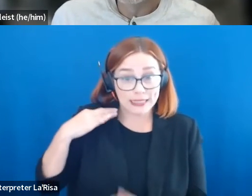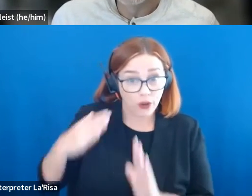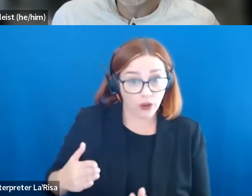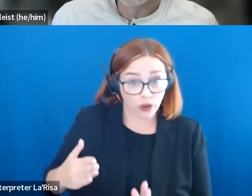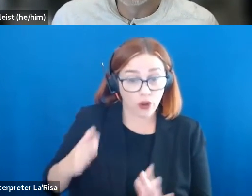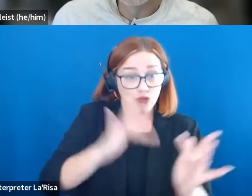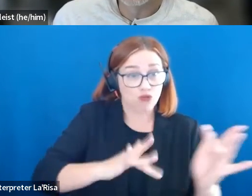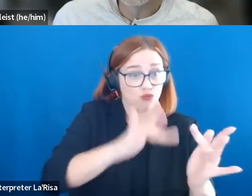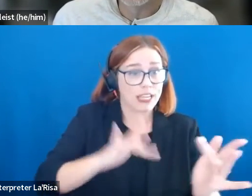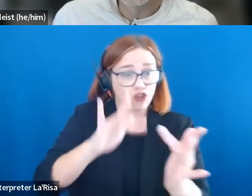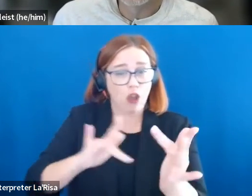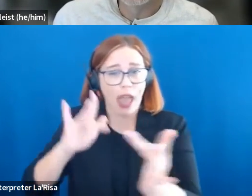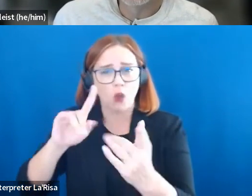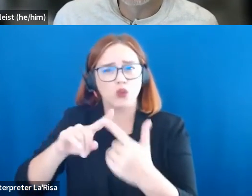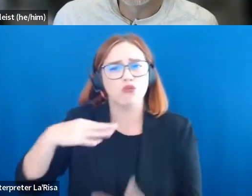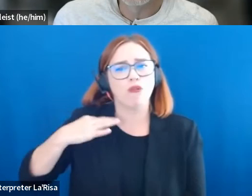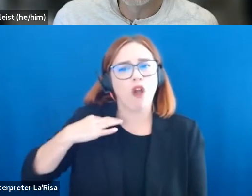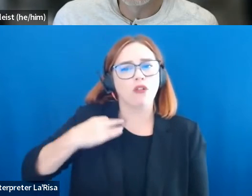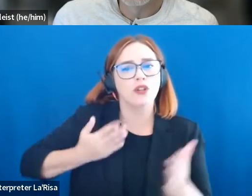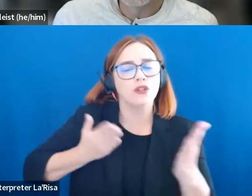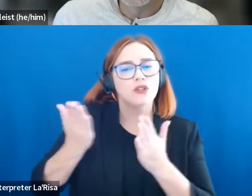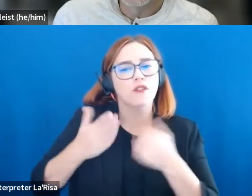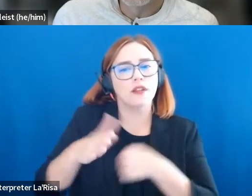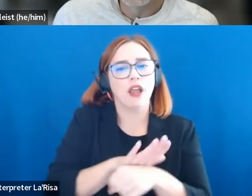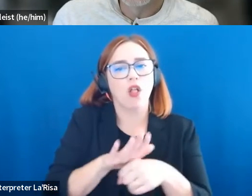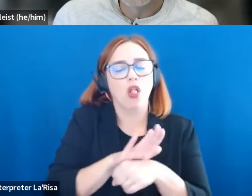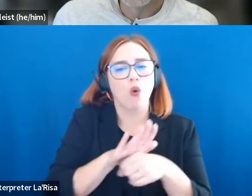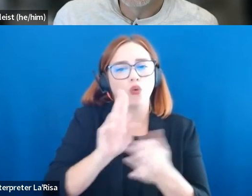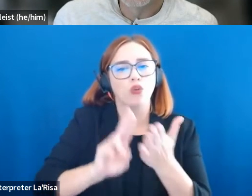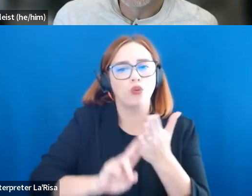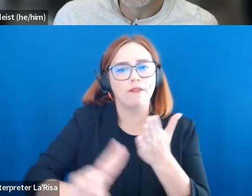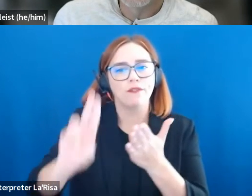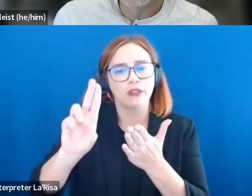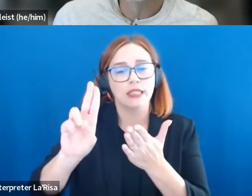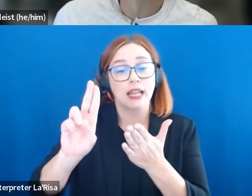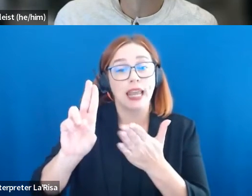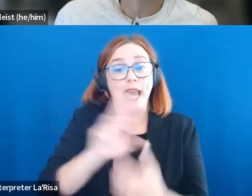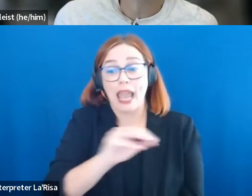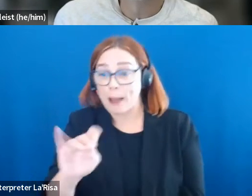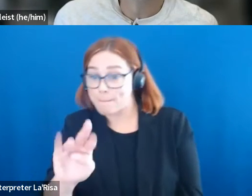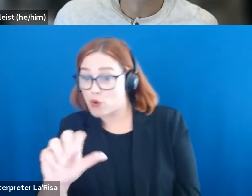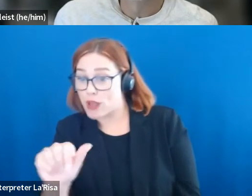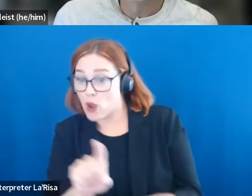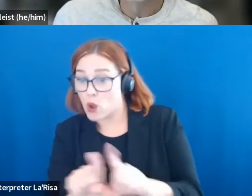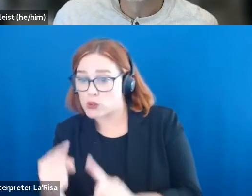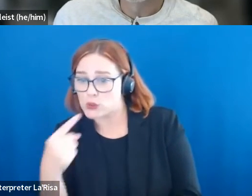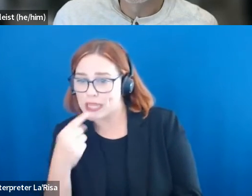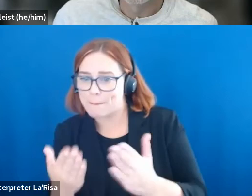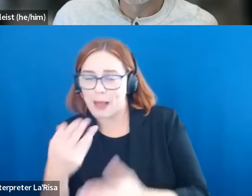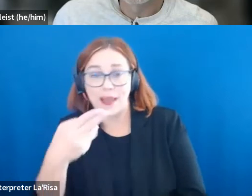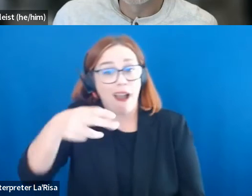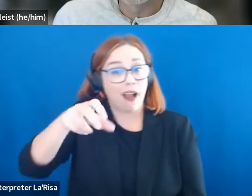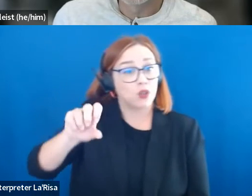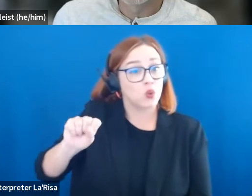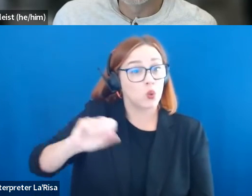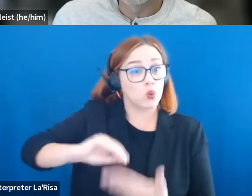universities, not necessarily the credit part. And then Maria also continues, maybe high school students wanting volunteer hours and would be